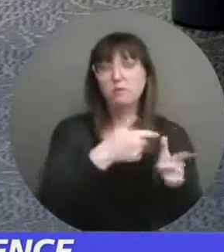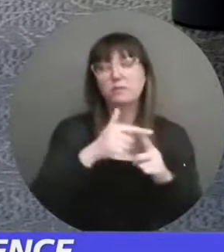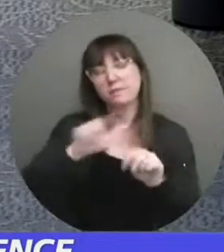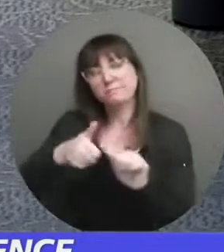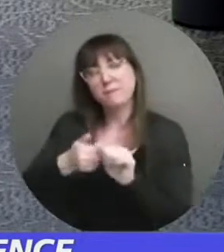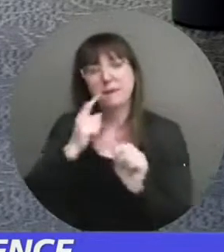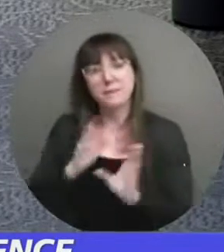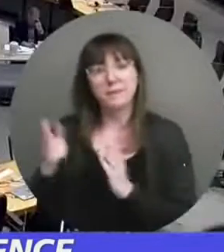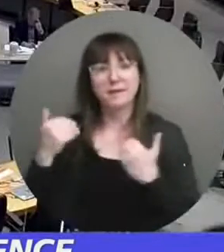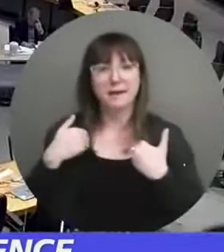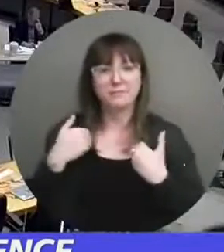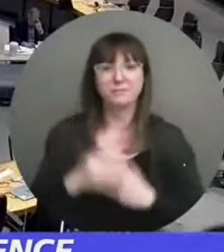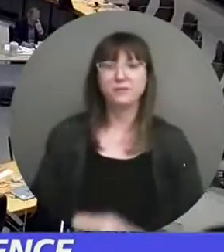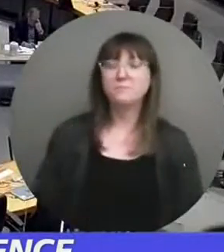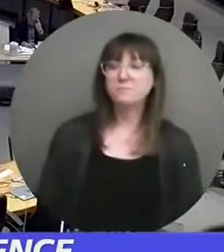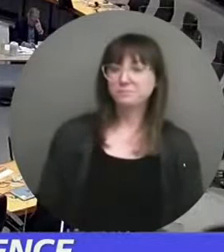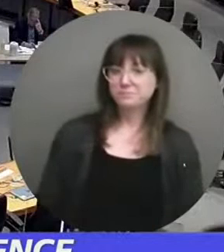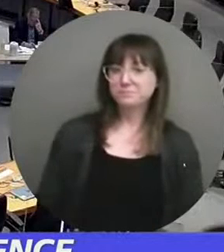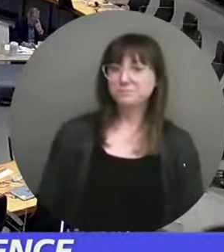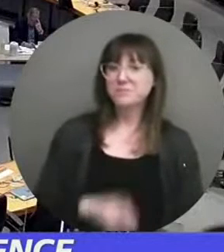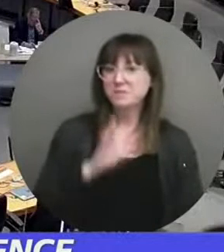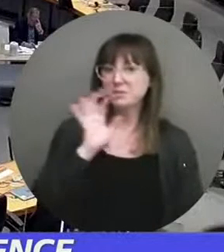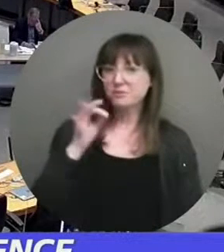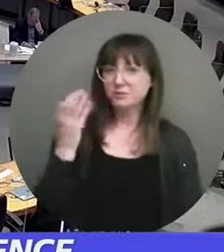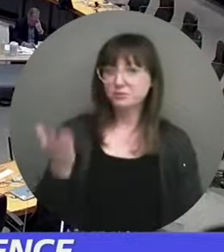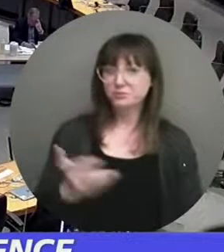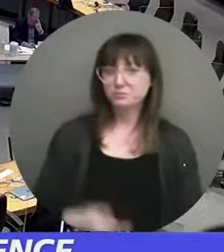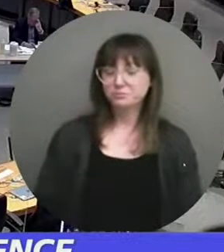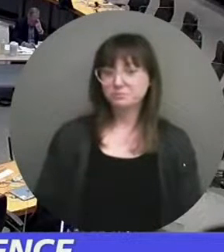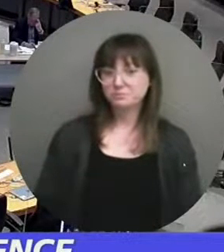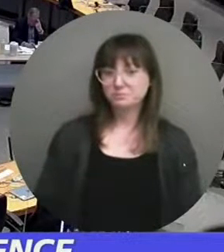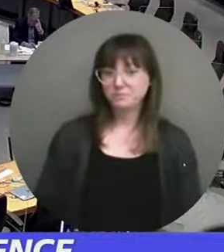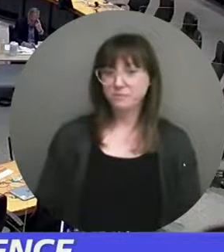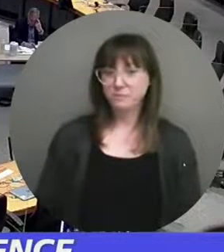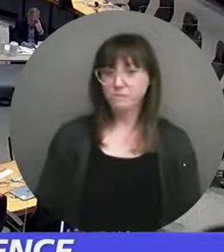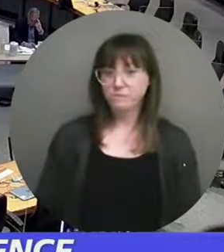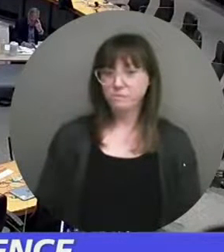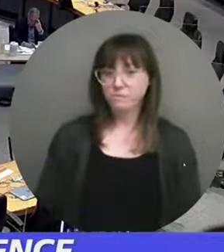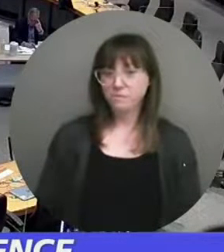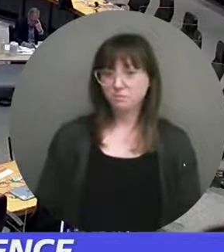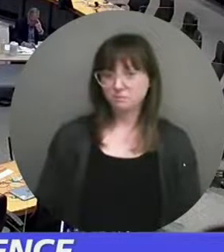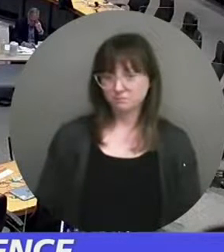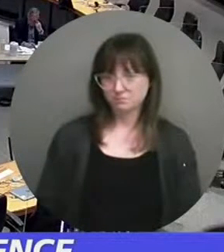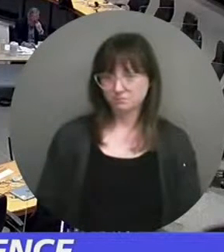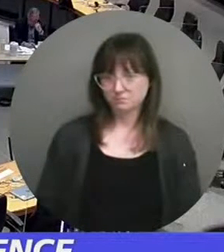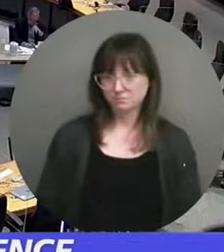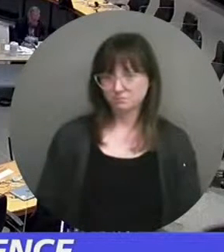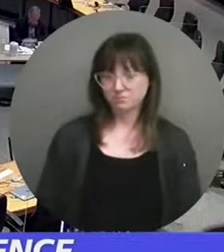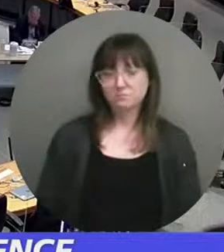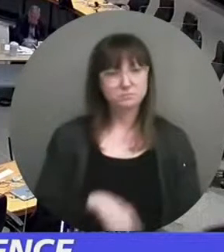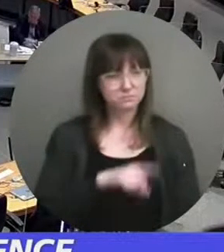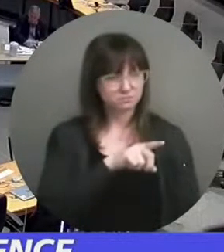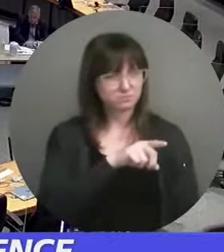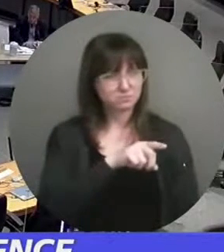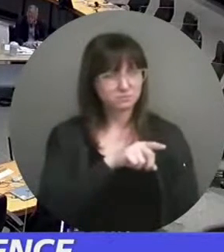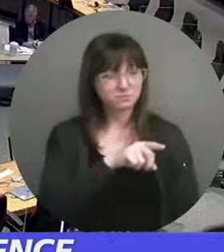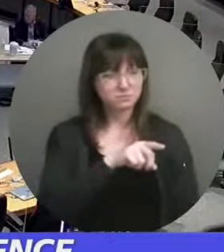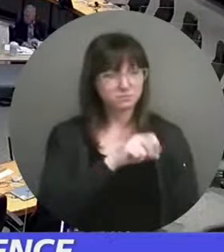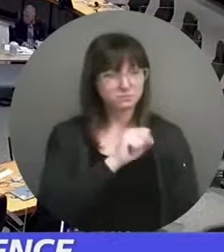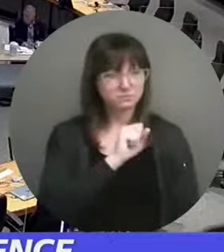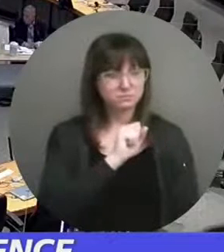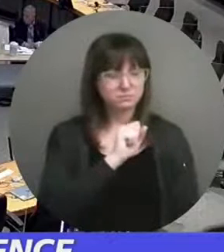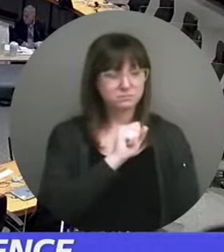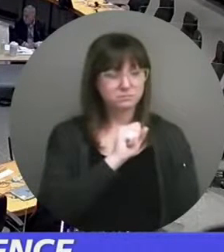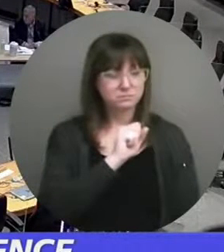En français, Monsieur le maire, quels sont vos est-ce que Do you really hope that